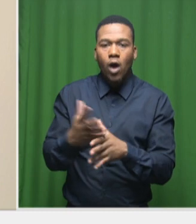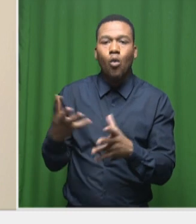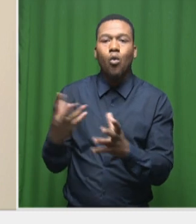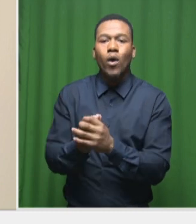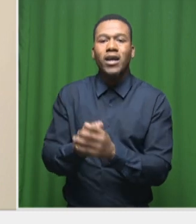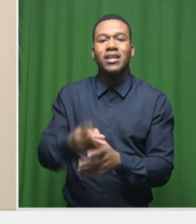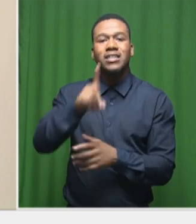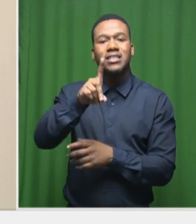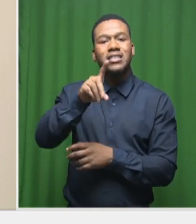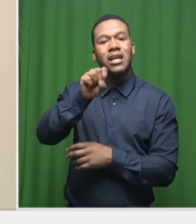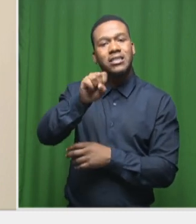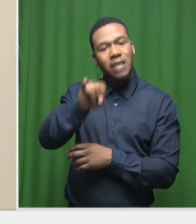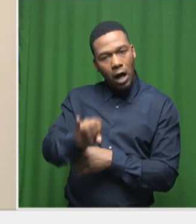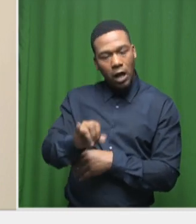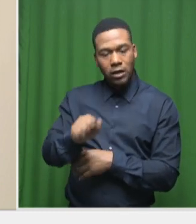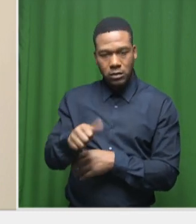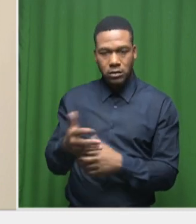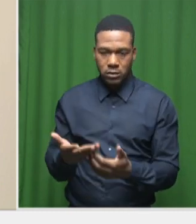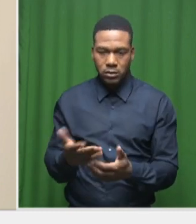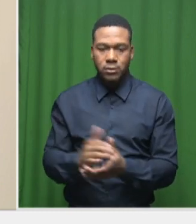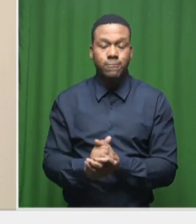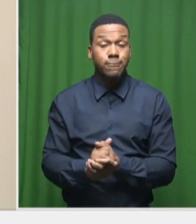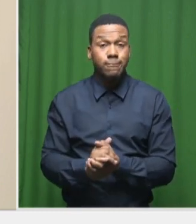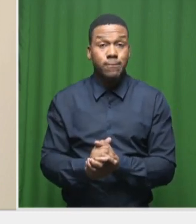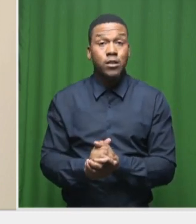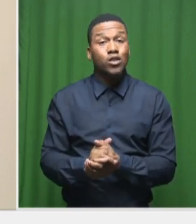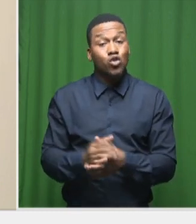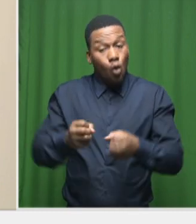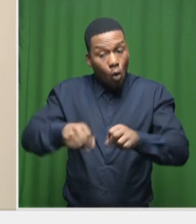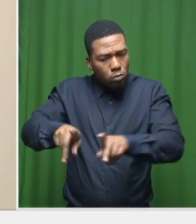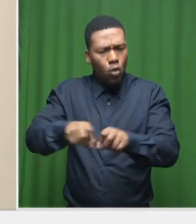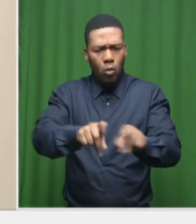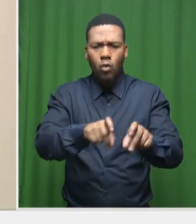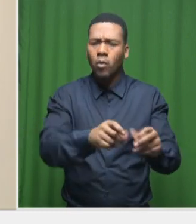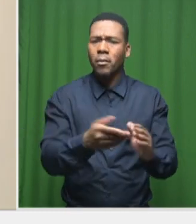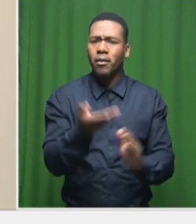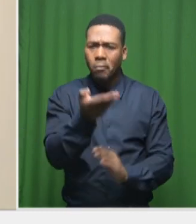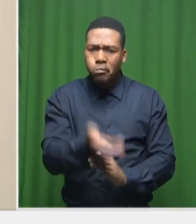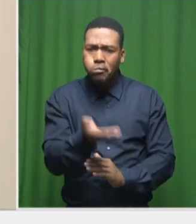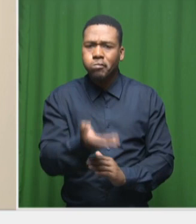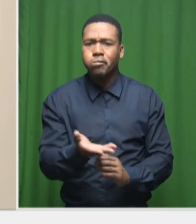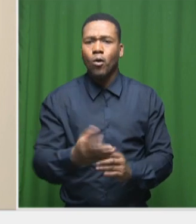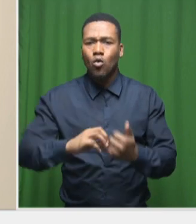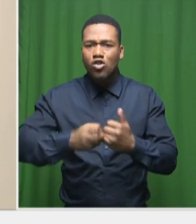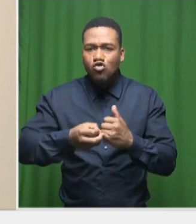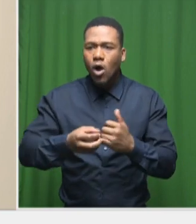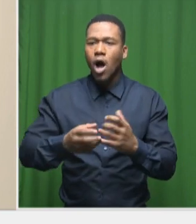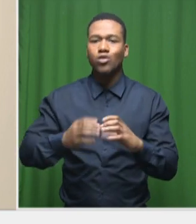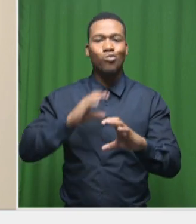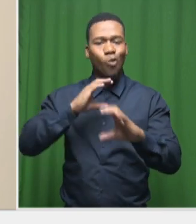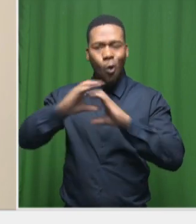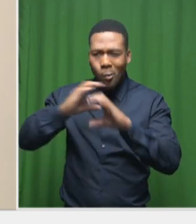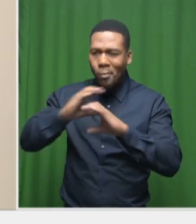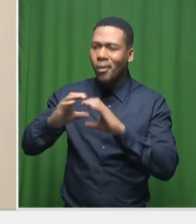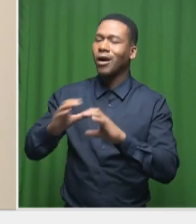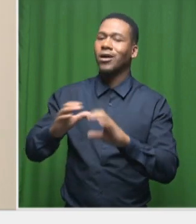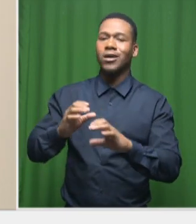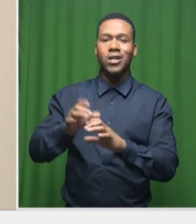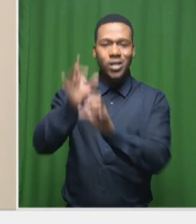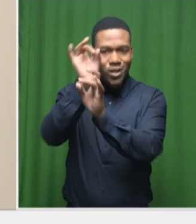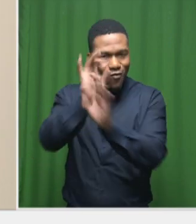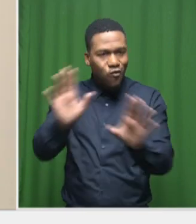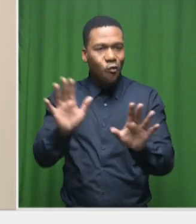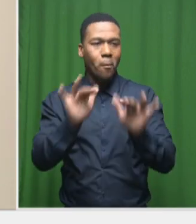by the DSI in that initiative. So those are the opportunities that we're trying to communicate to